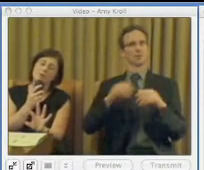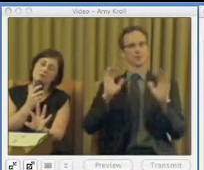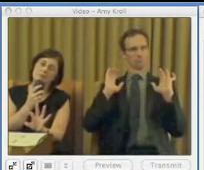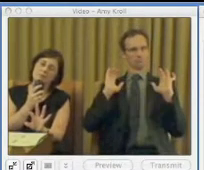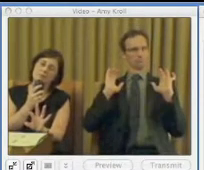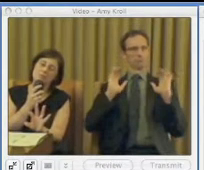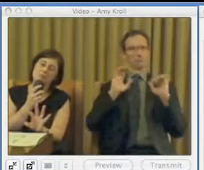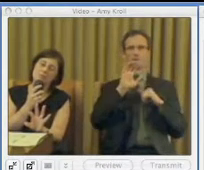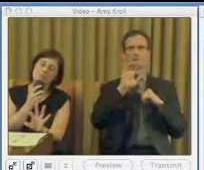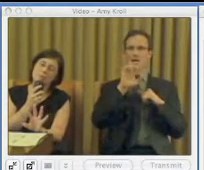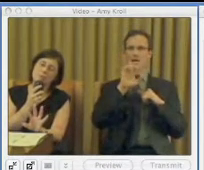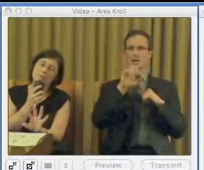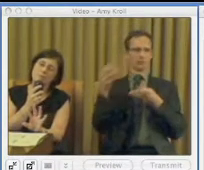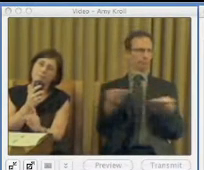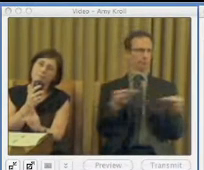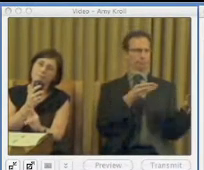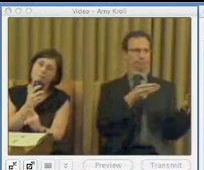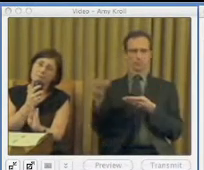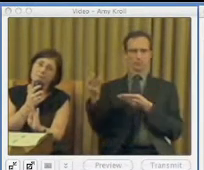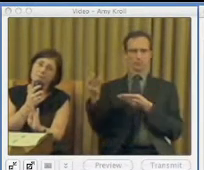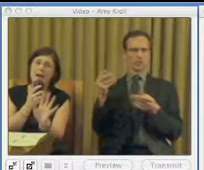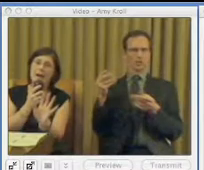about the interactive model of interpreting,